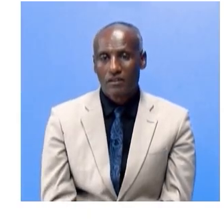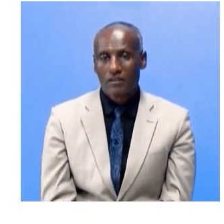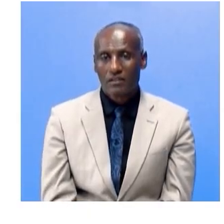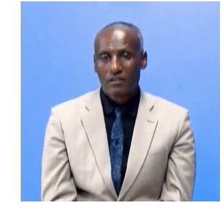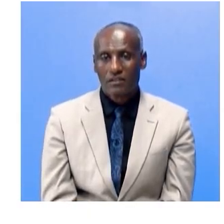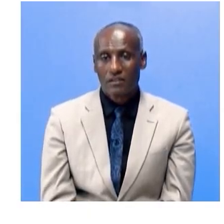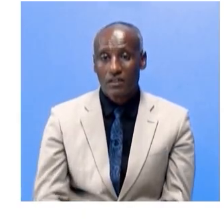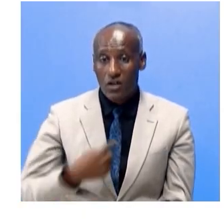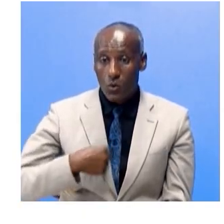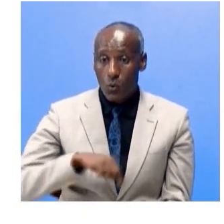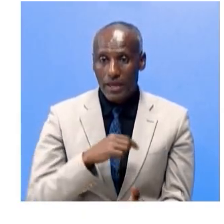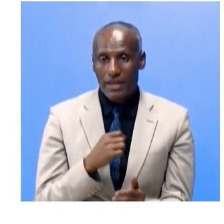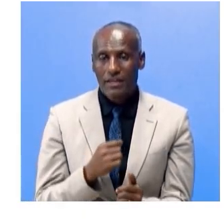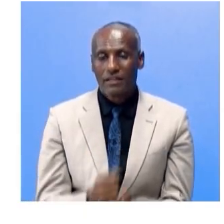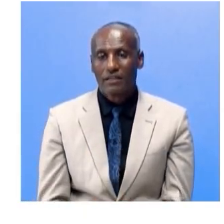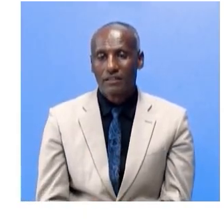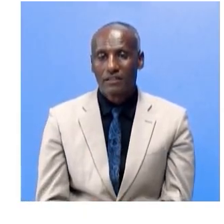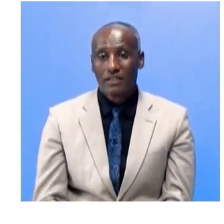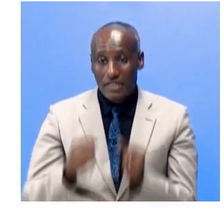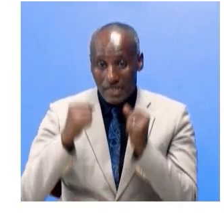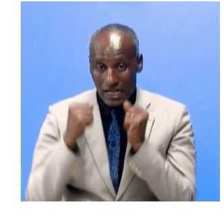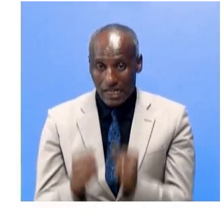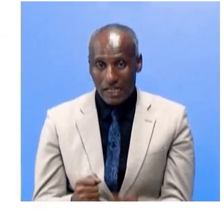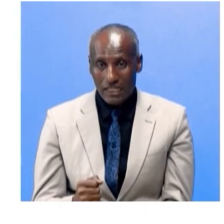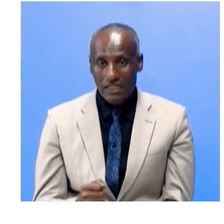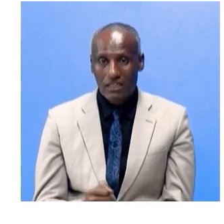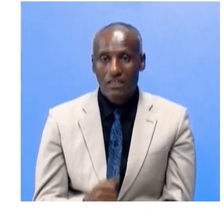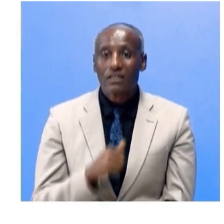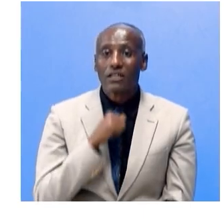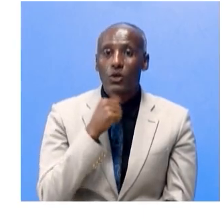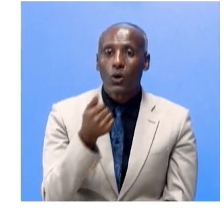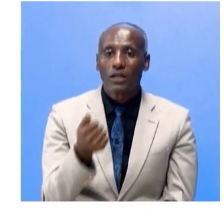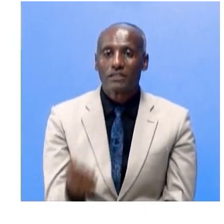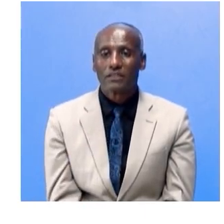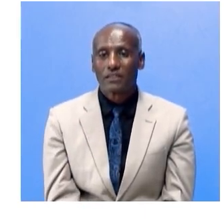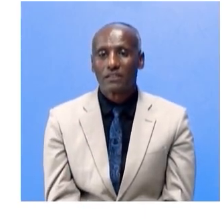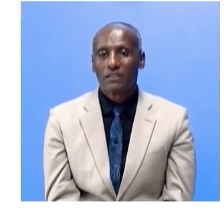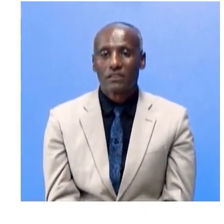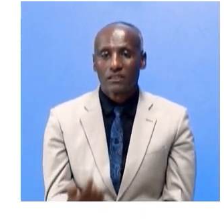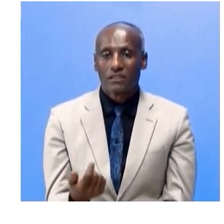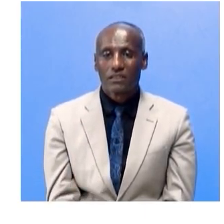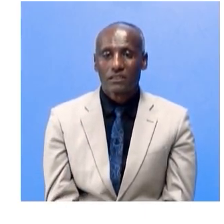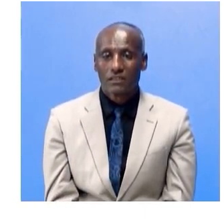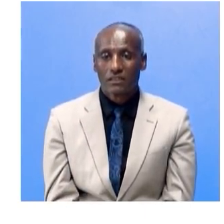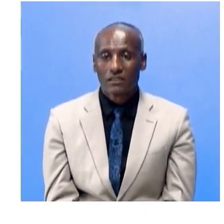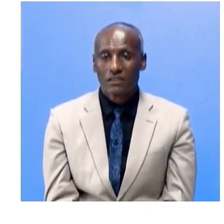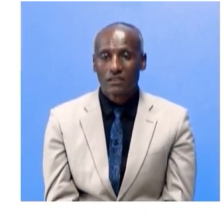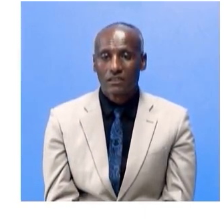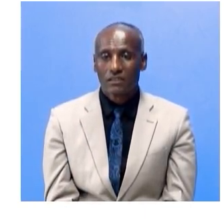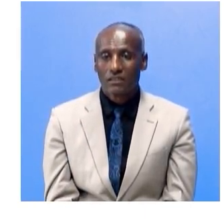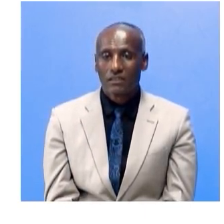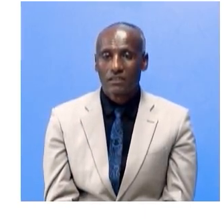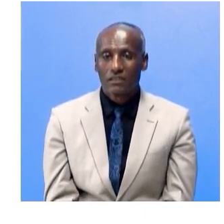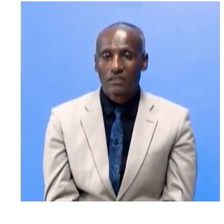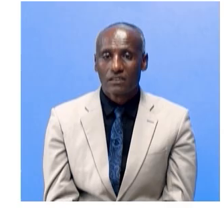say, we can not, or maybe in a spoken form,